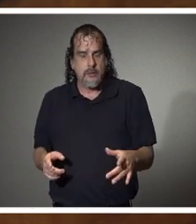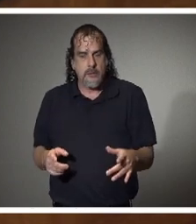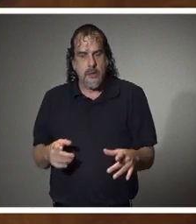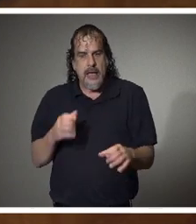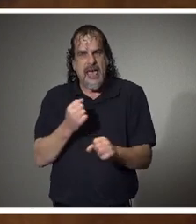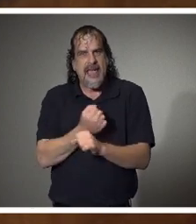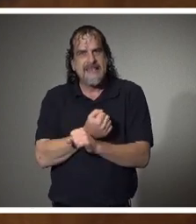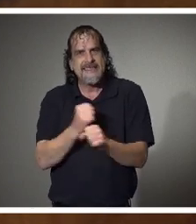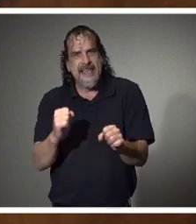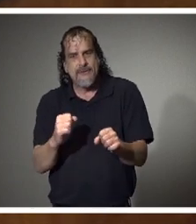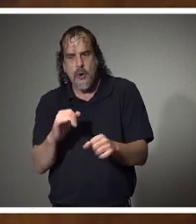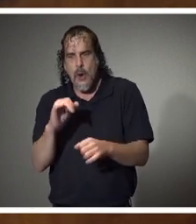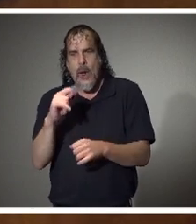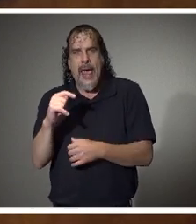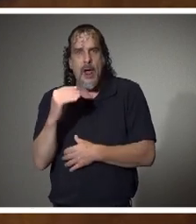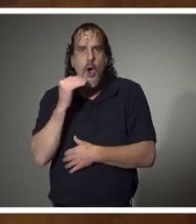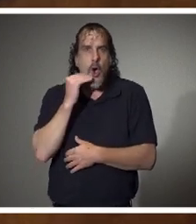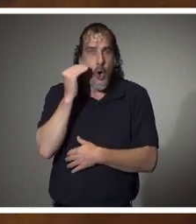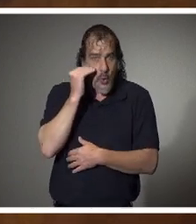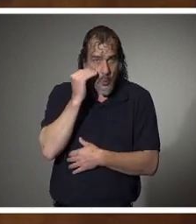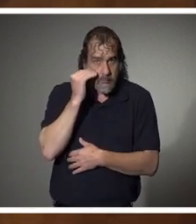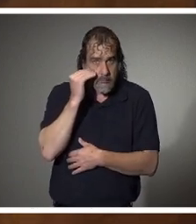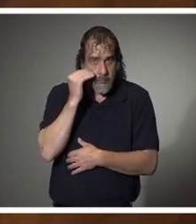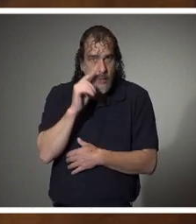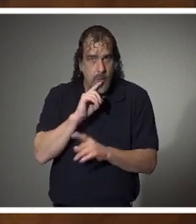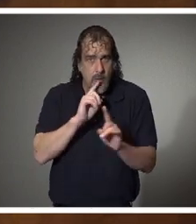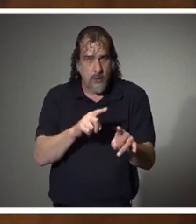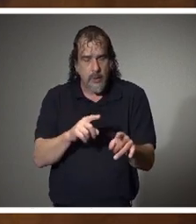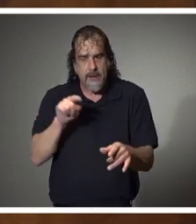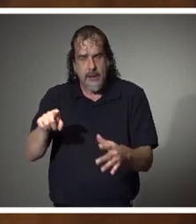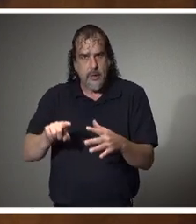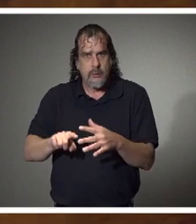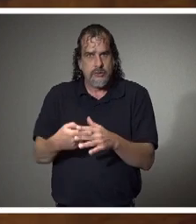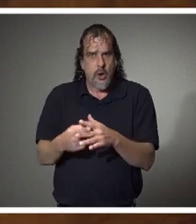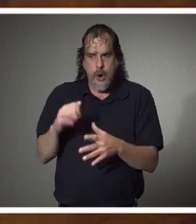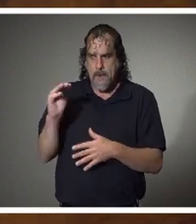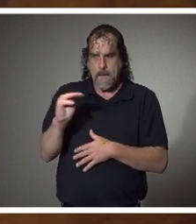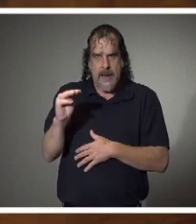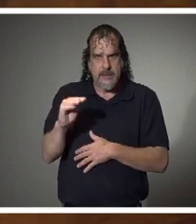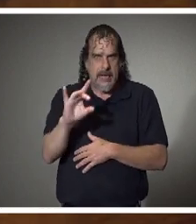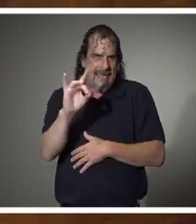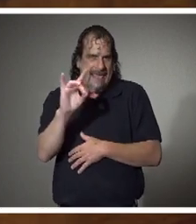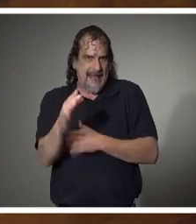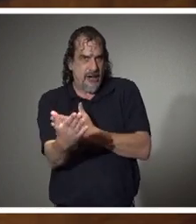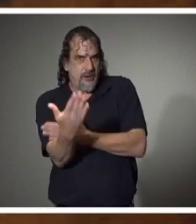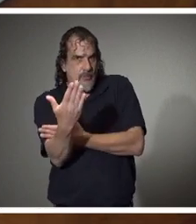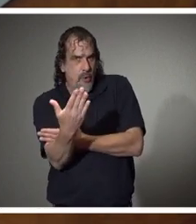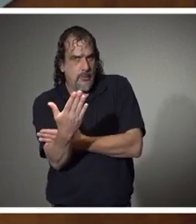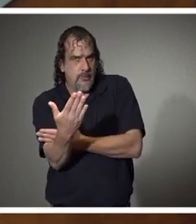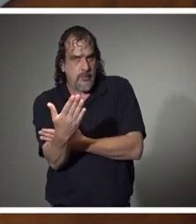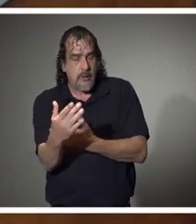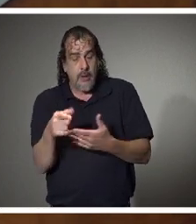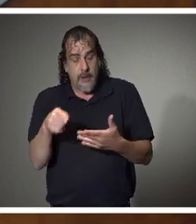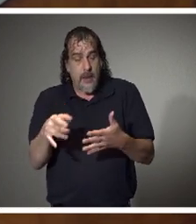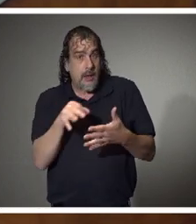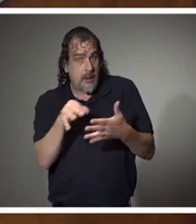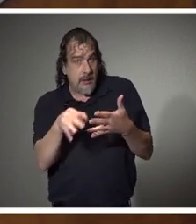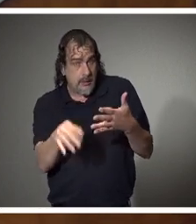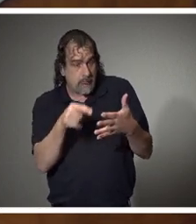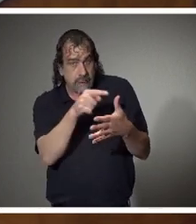at home order. It goes into effect on Monday at 8 a.m. Here's what it